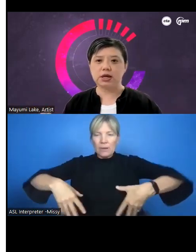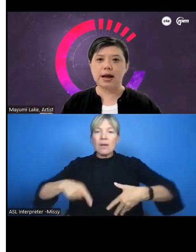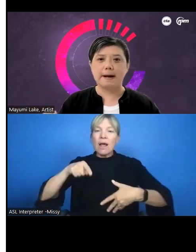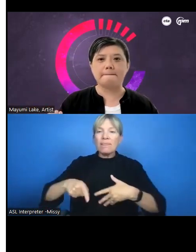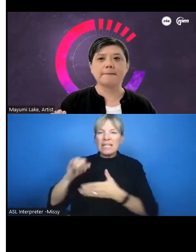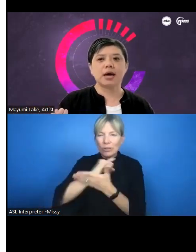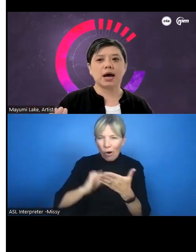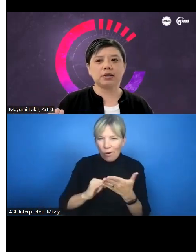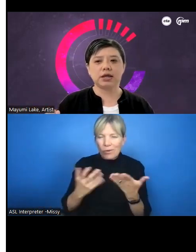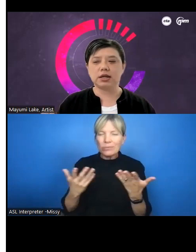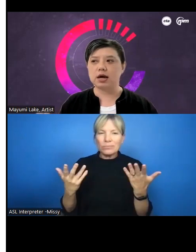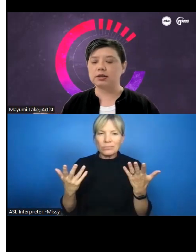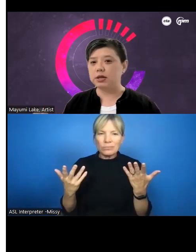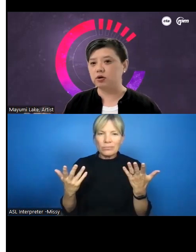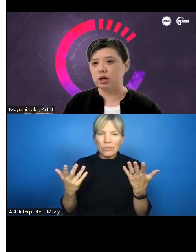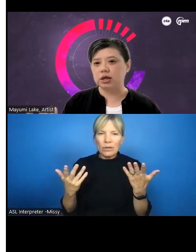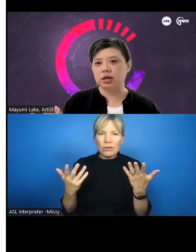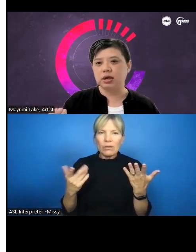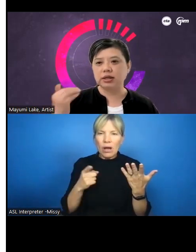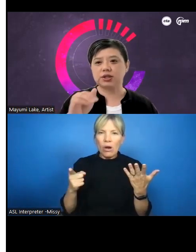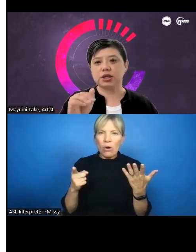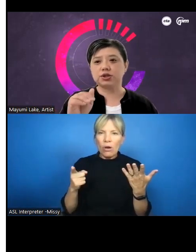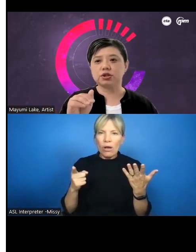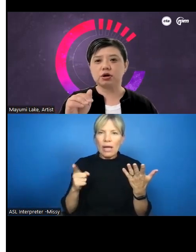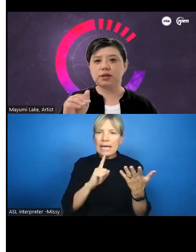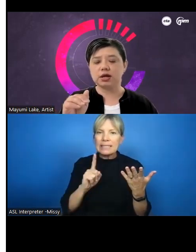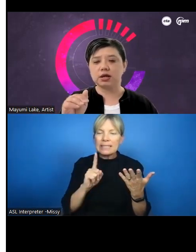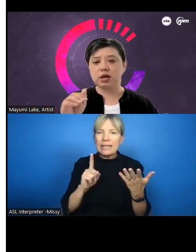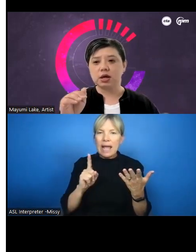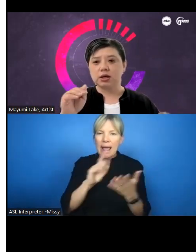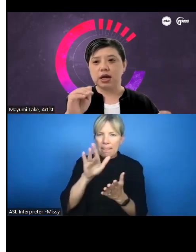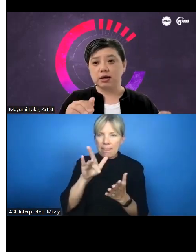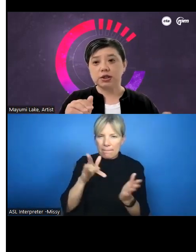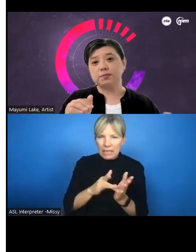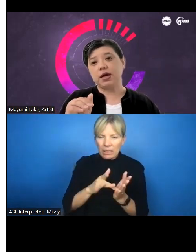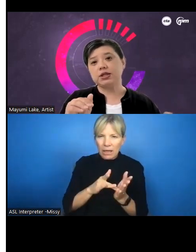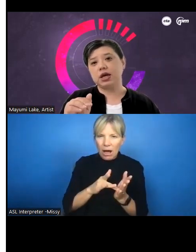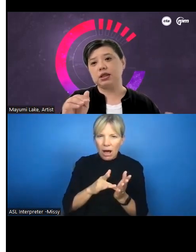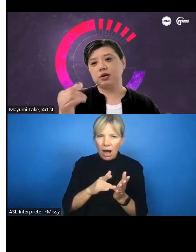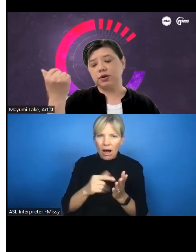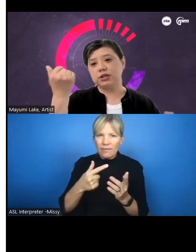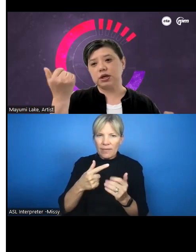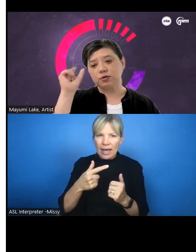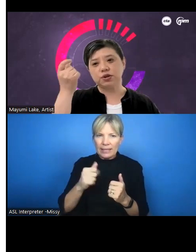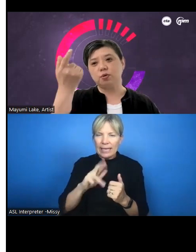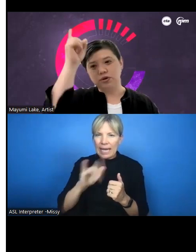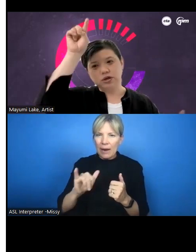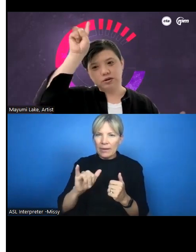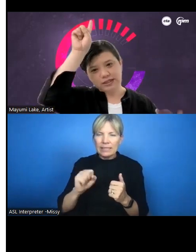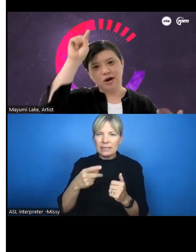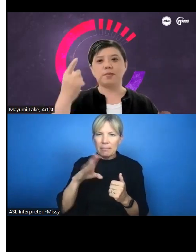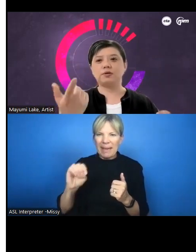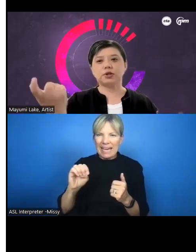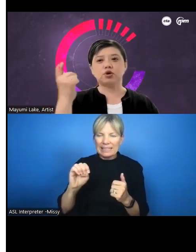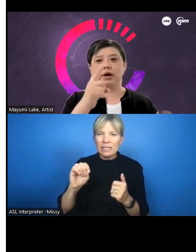was hung in the middle of the light center of the gallery space, and then with a huge motor on